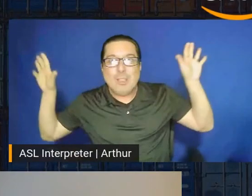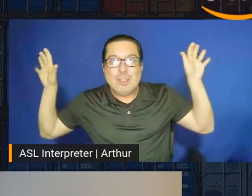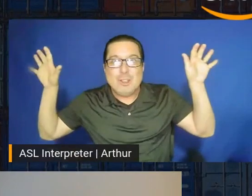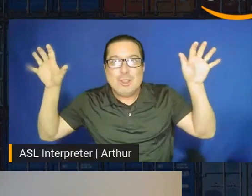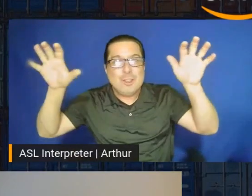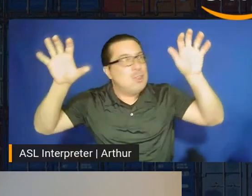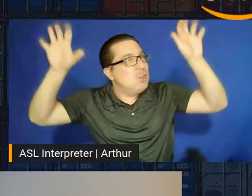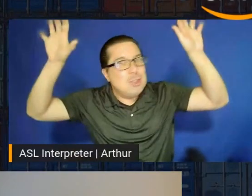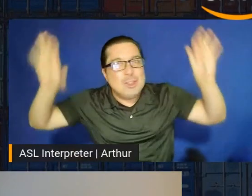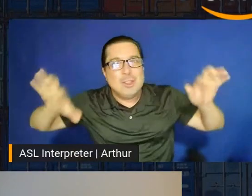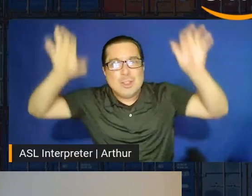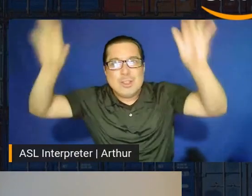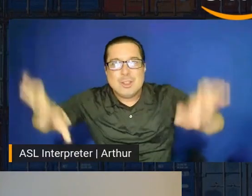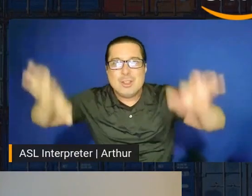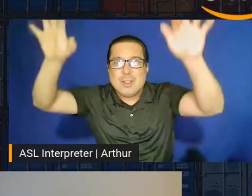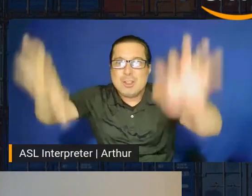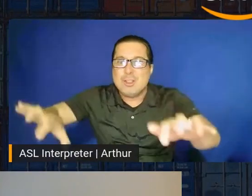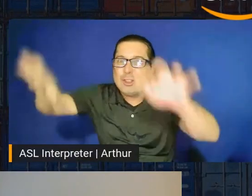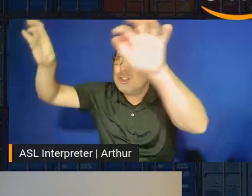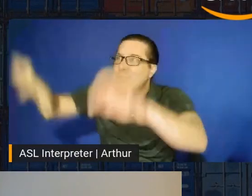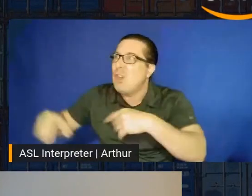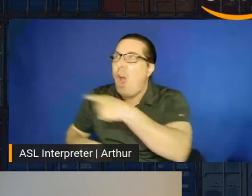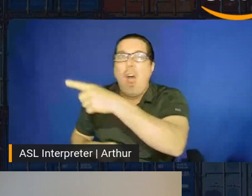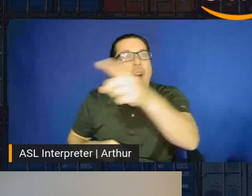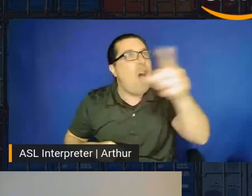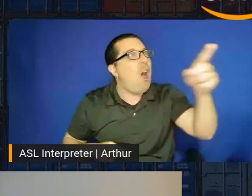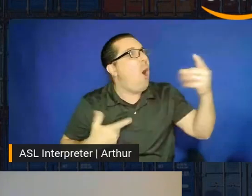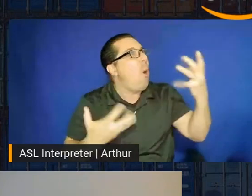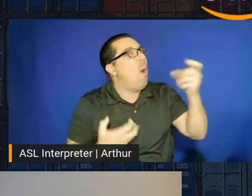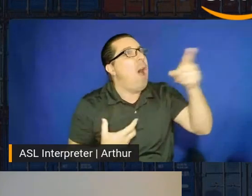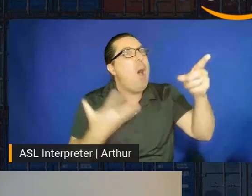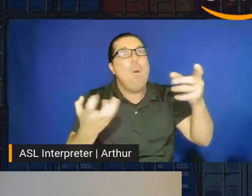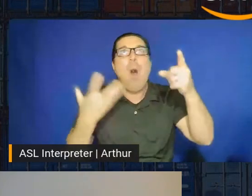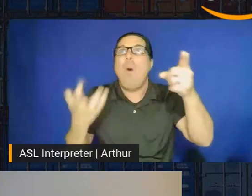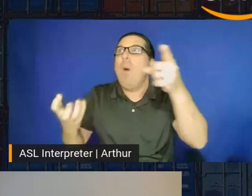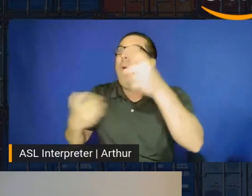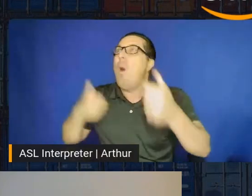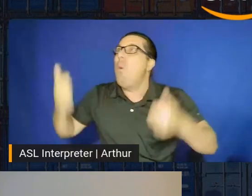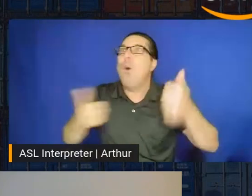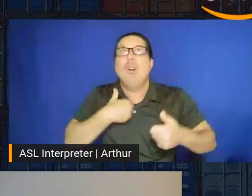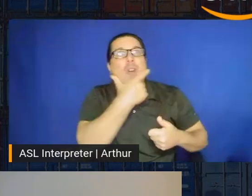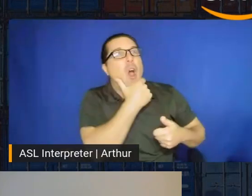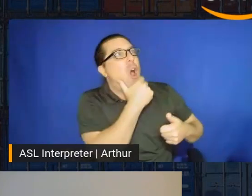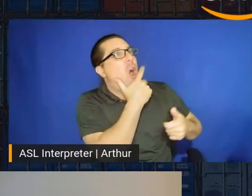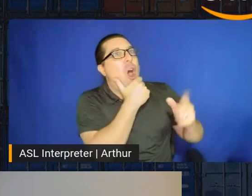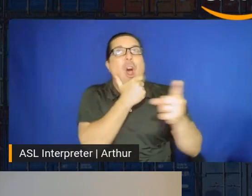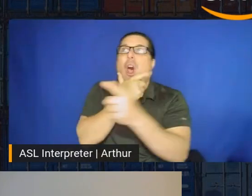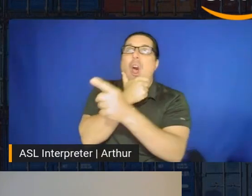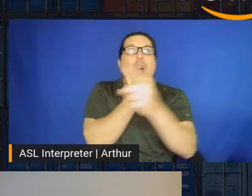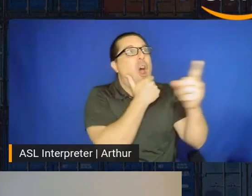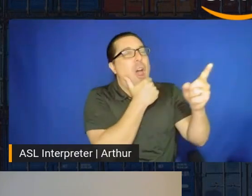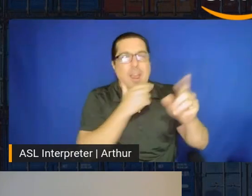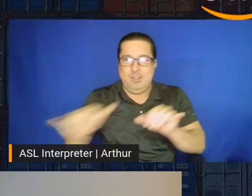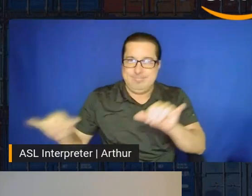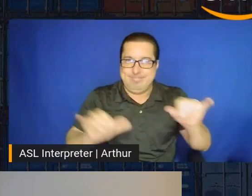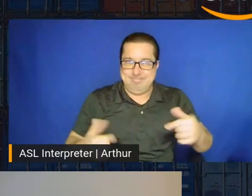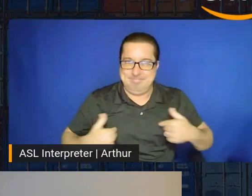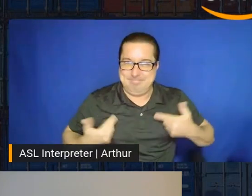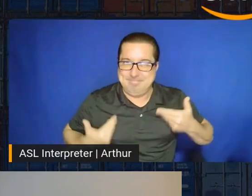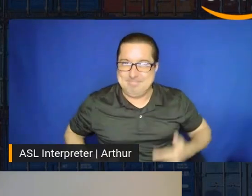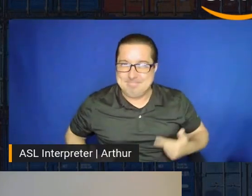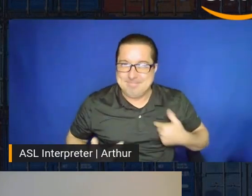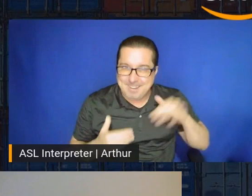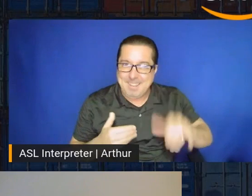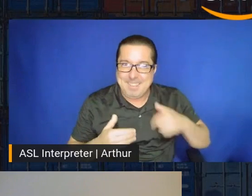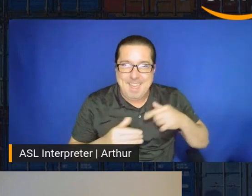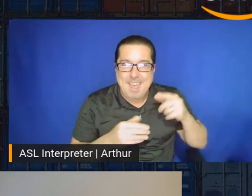favorite personal projects was when I set up a Kubernetes cluster running on a bunch of Raspberry Pis. And when you actually power off one of them, you